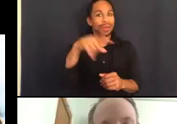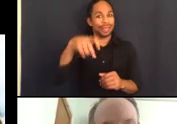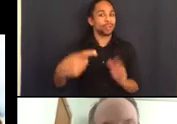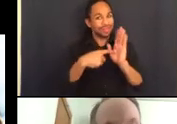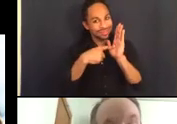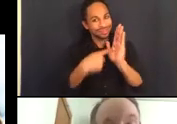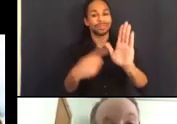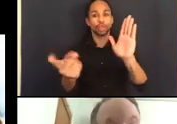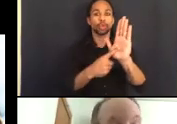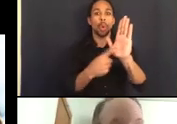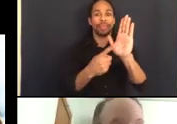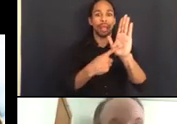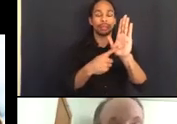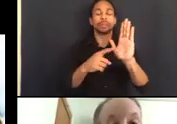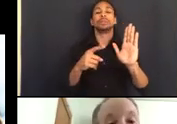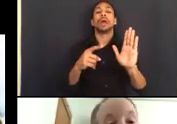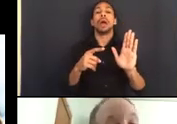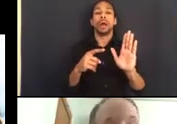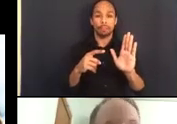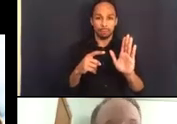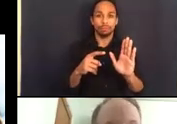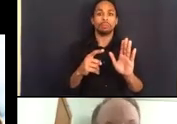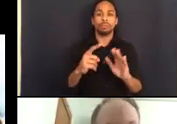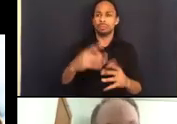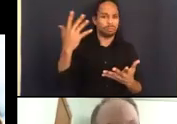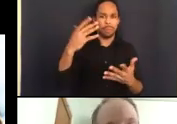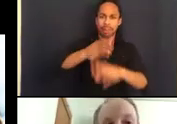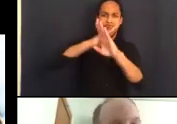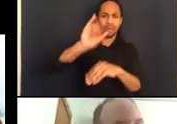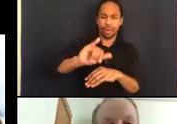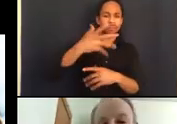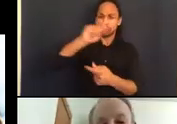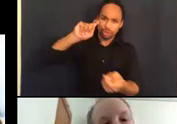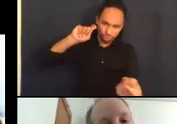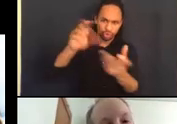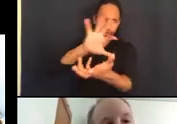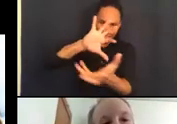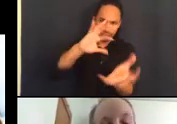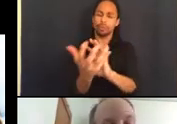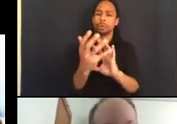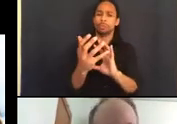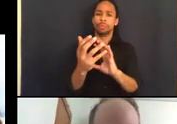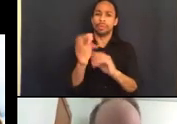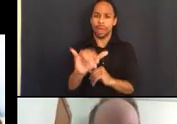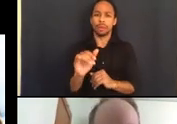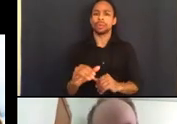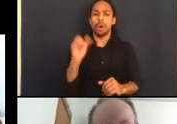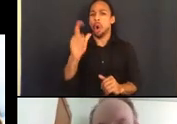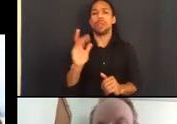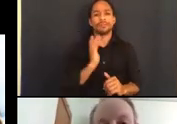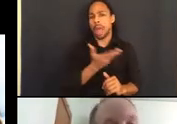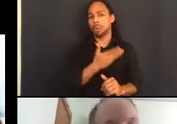refuted, disrupted, and transformed. Our communities must say no. All of my esteemed panelists must and are saying